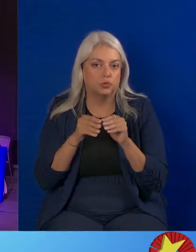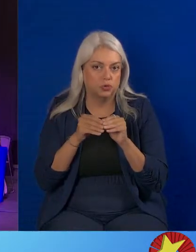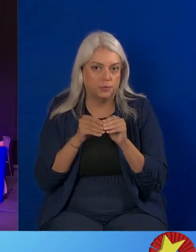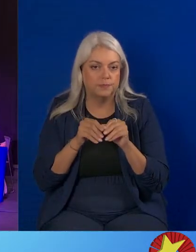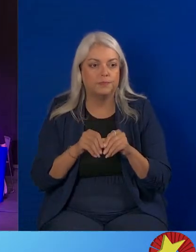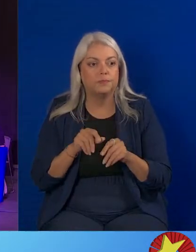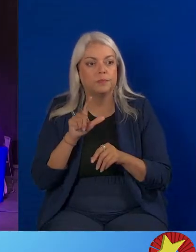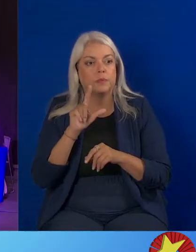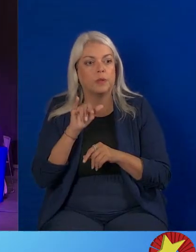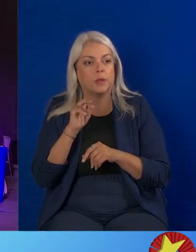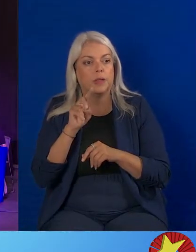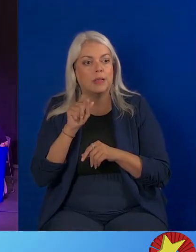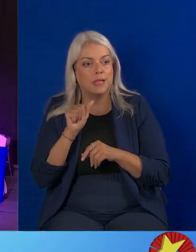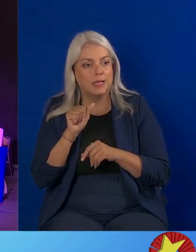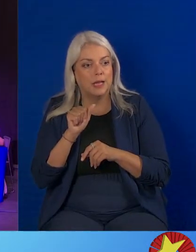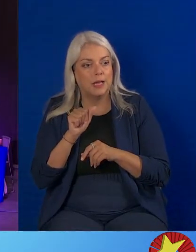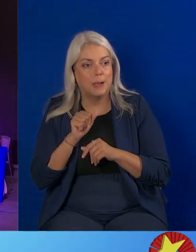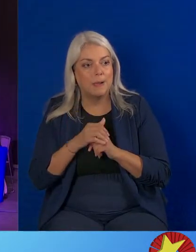Linda?